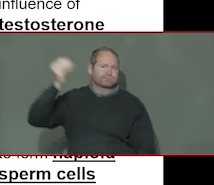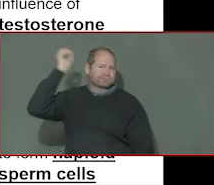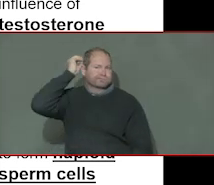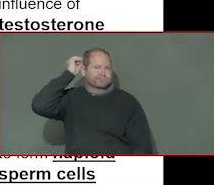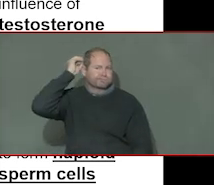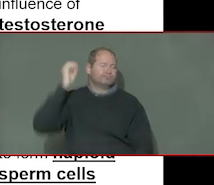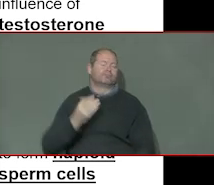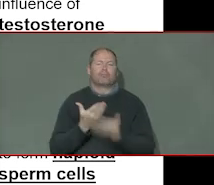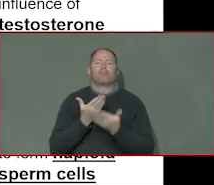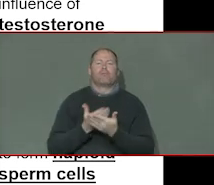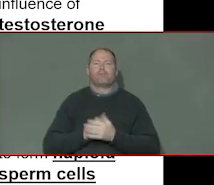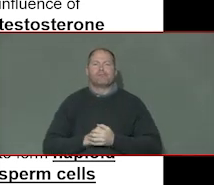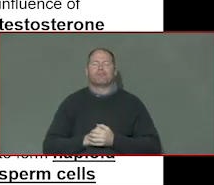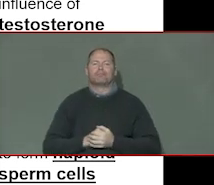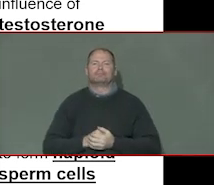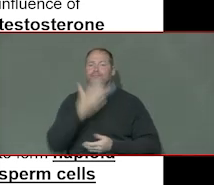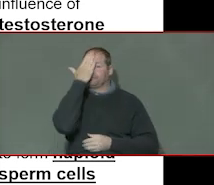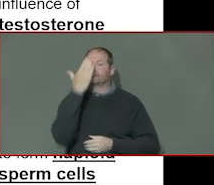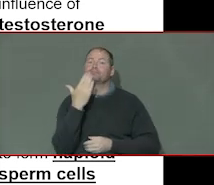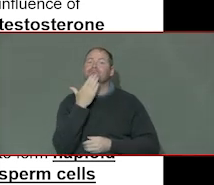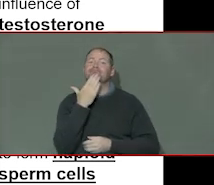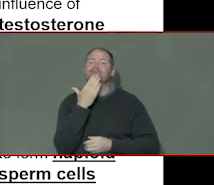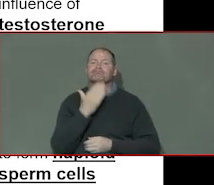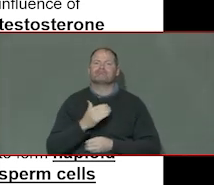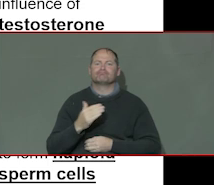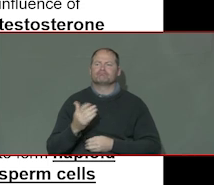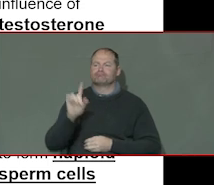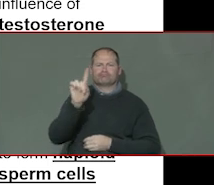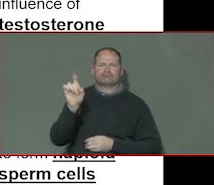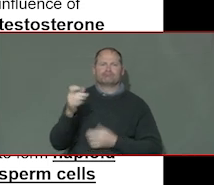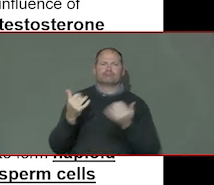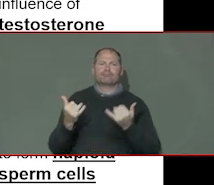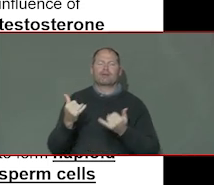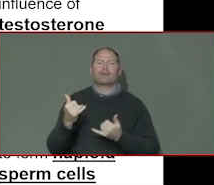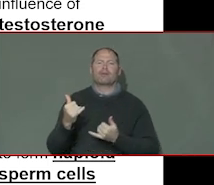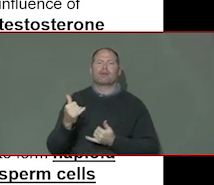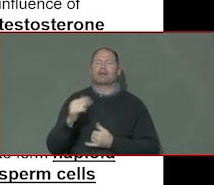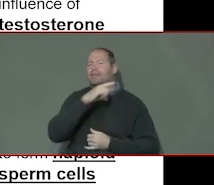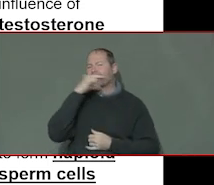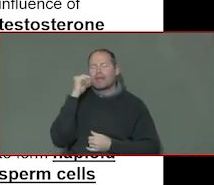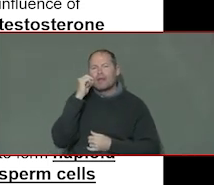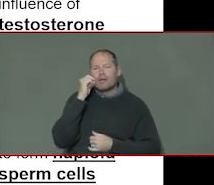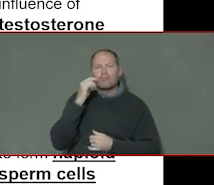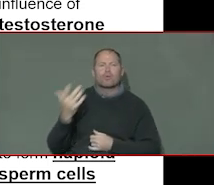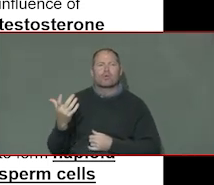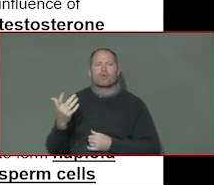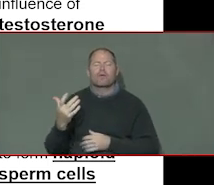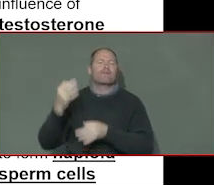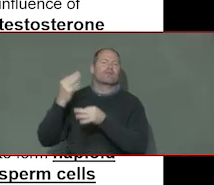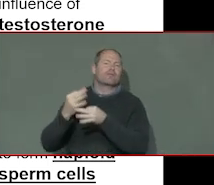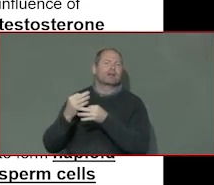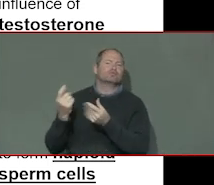We give the diagrams and we ask letter or name and